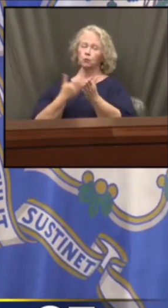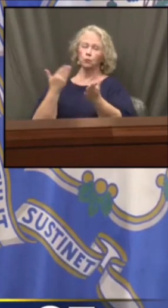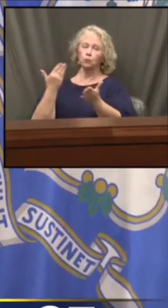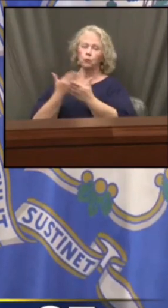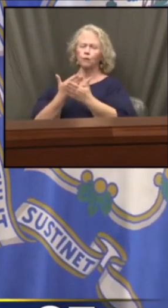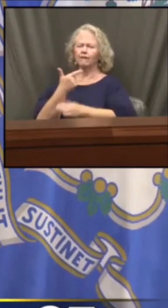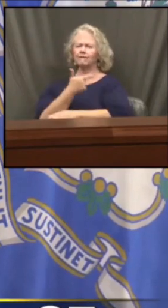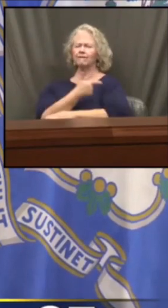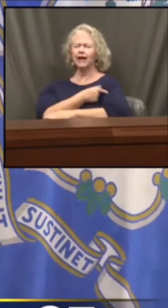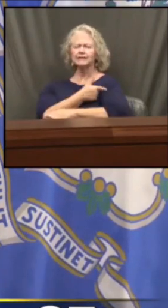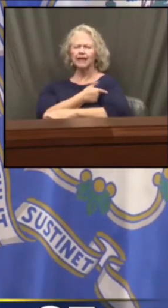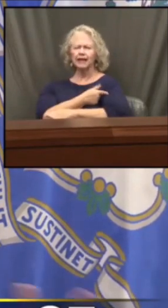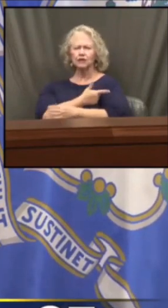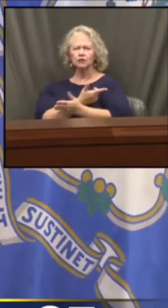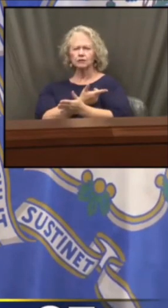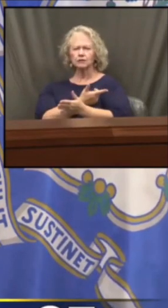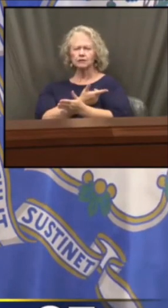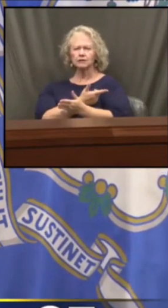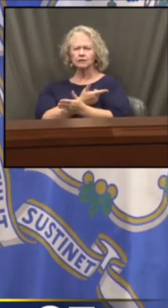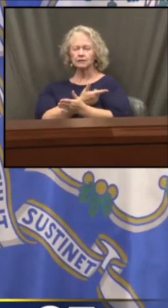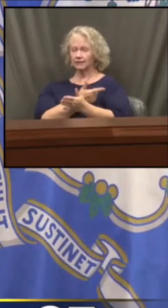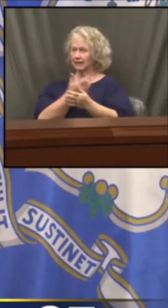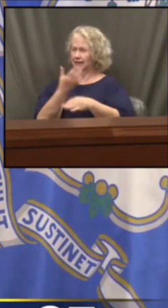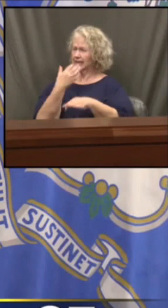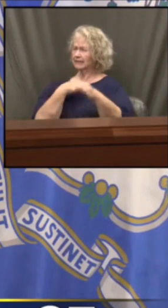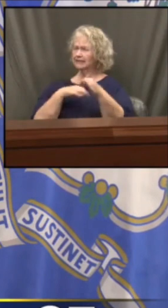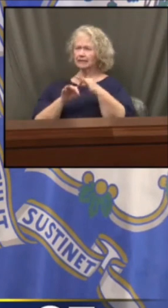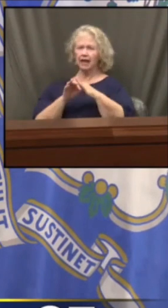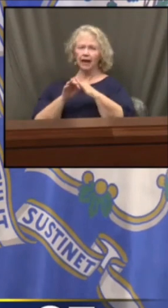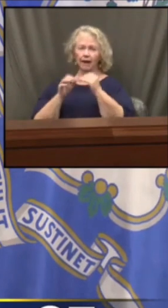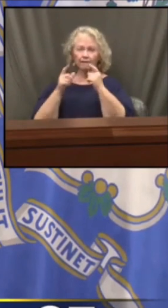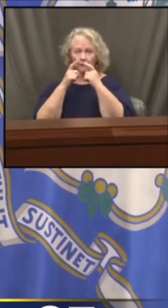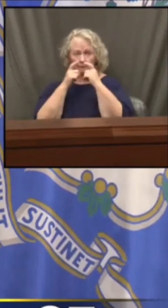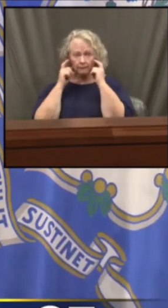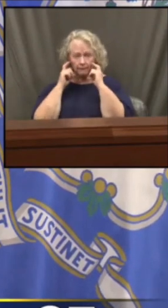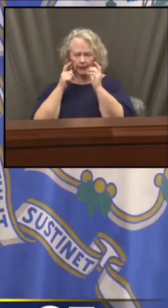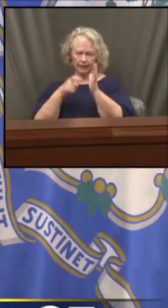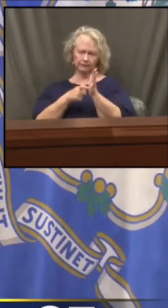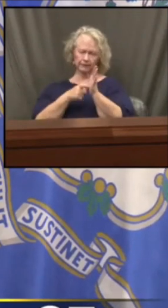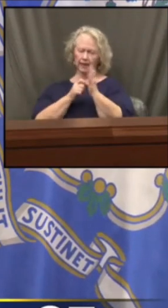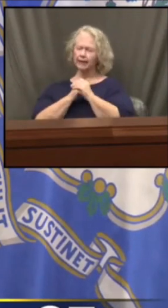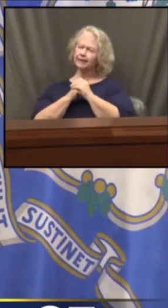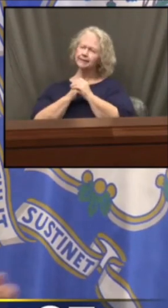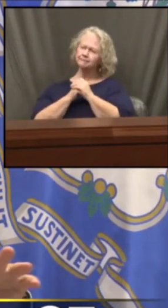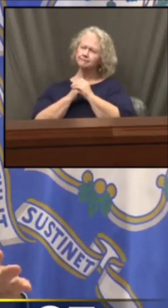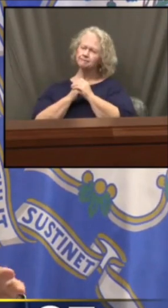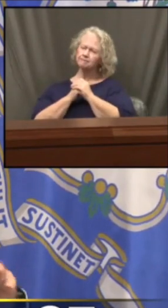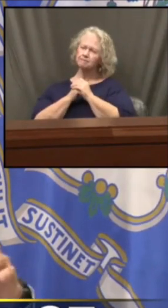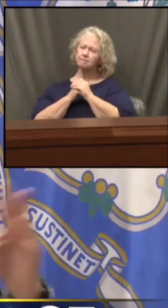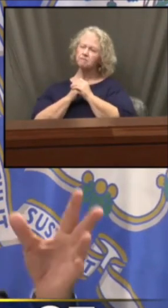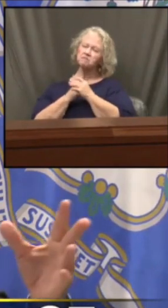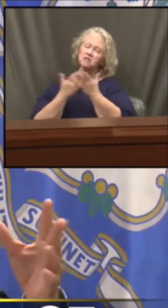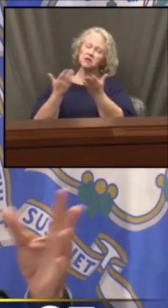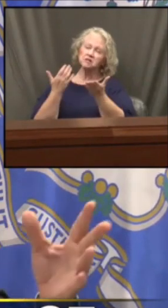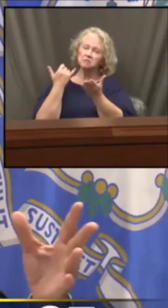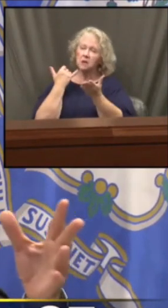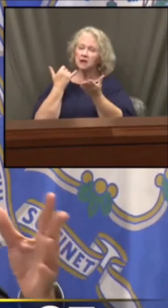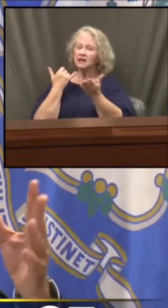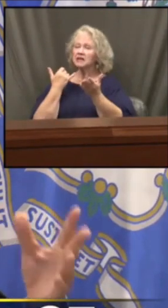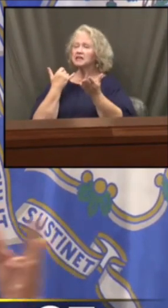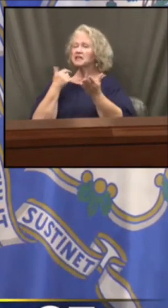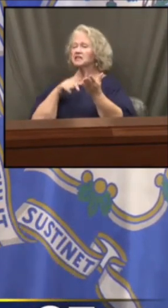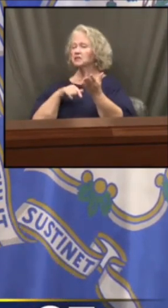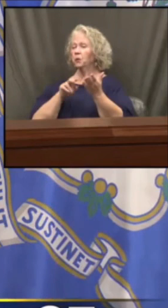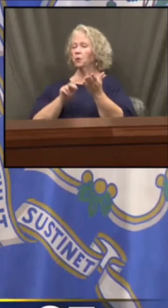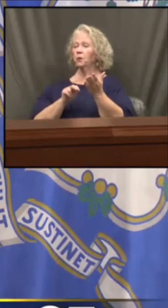They're emphasizing vaccinations as opposed to mask mandates. So let's say New England and